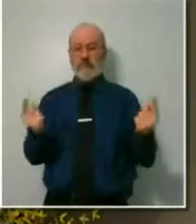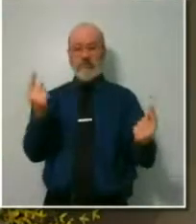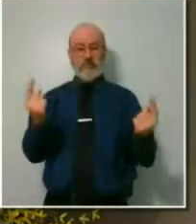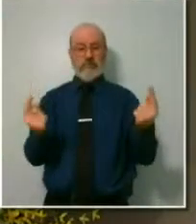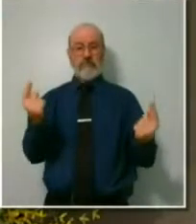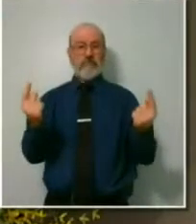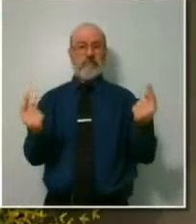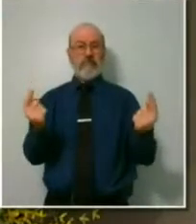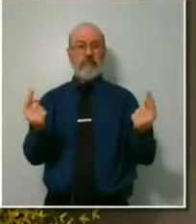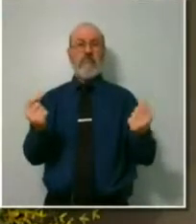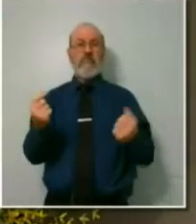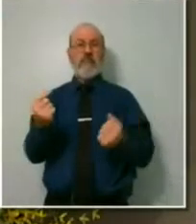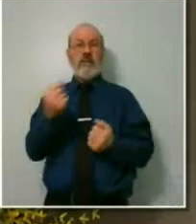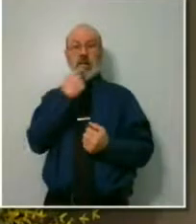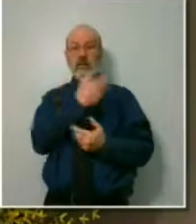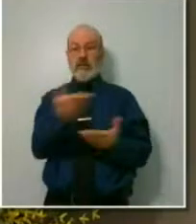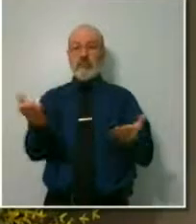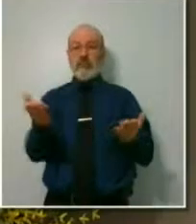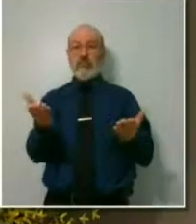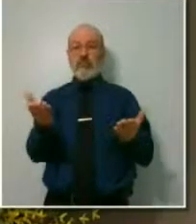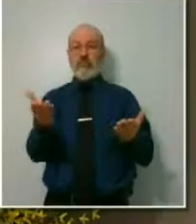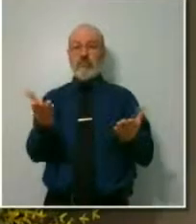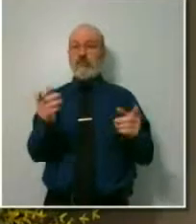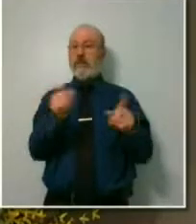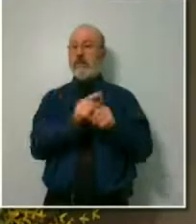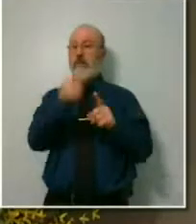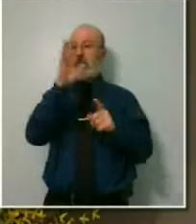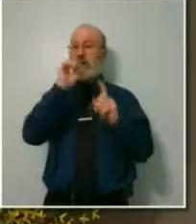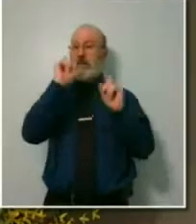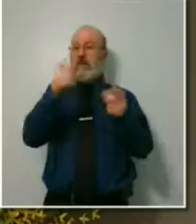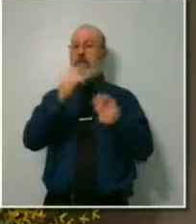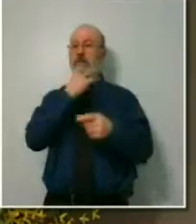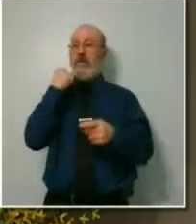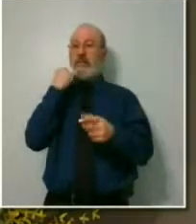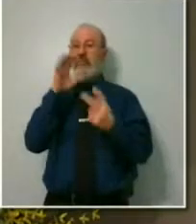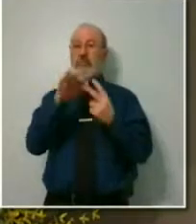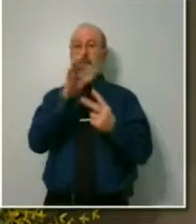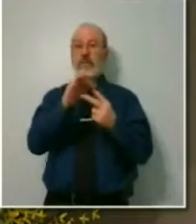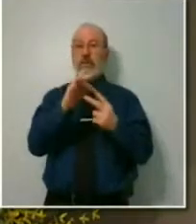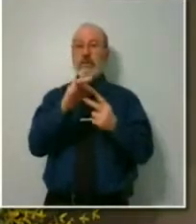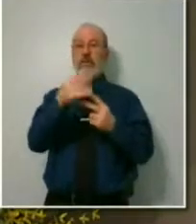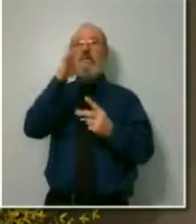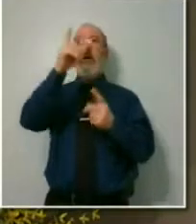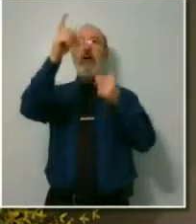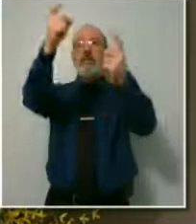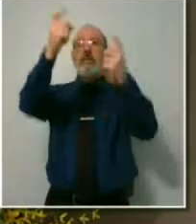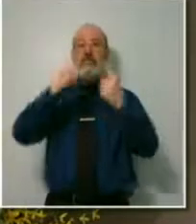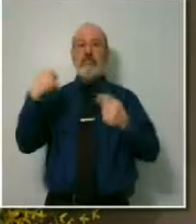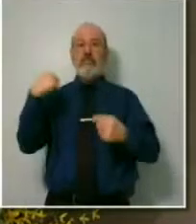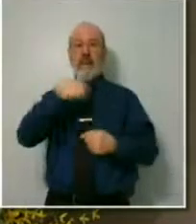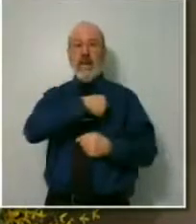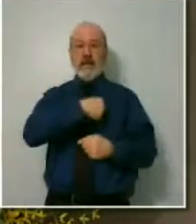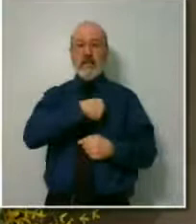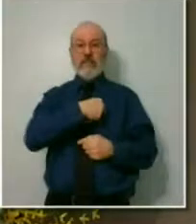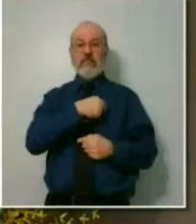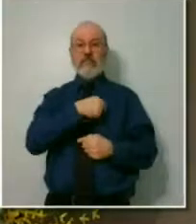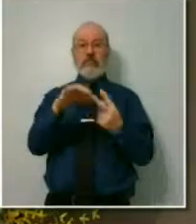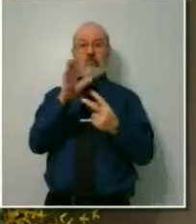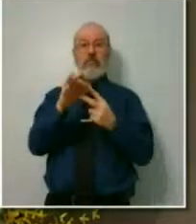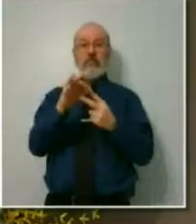I would say to you that just as he gave Israel a choice, he gives you and I a choice. We have the